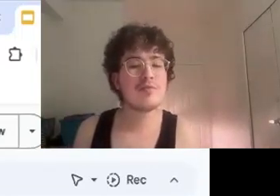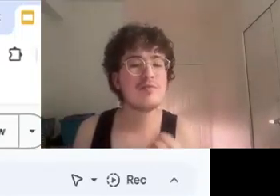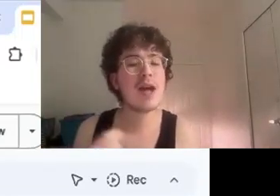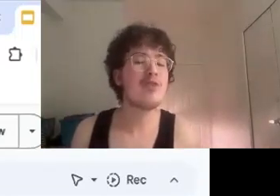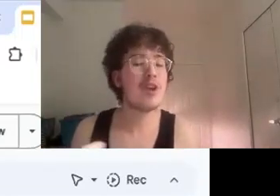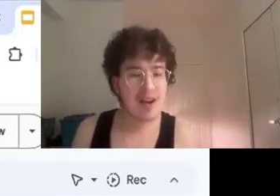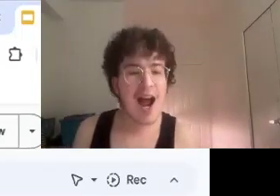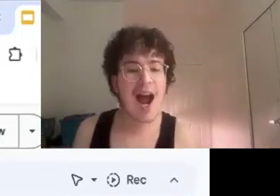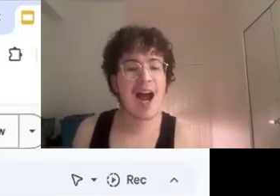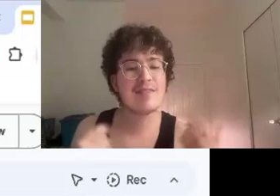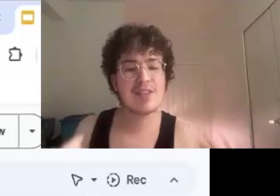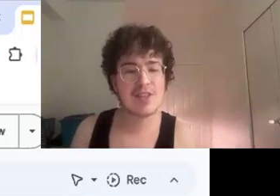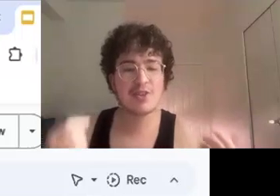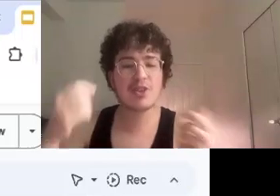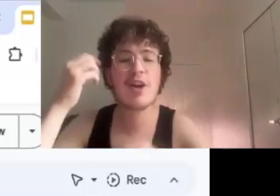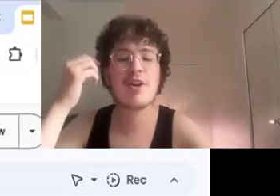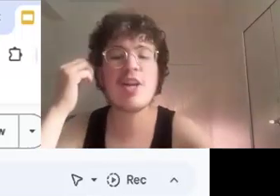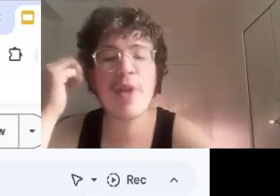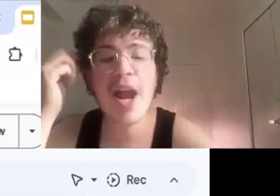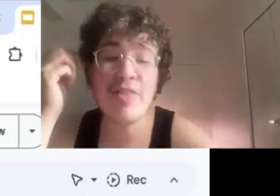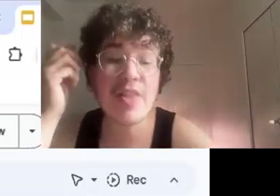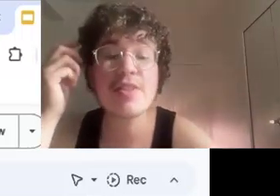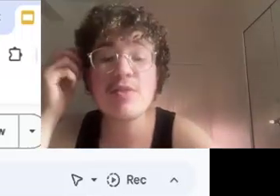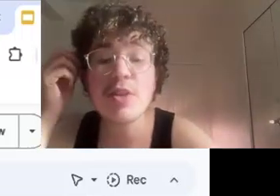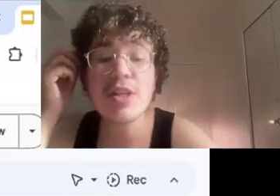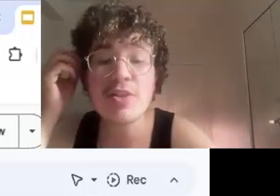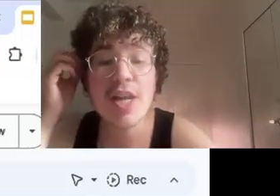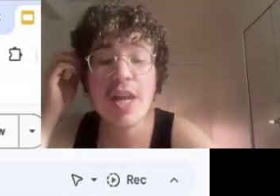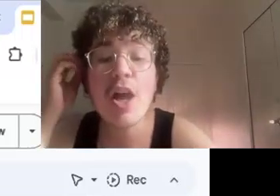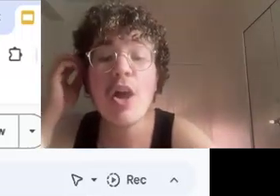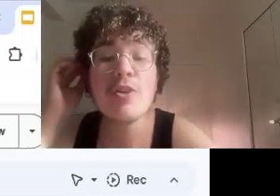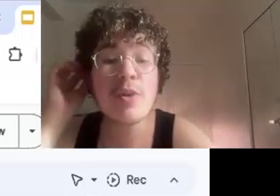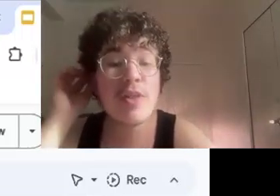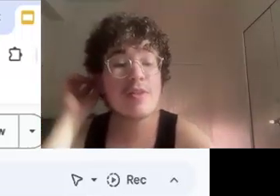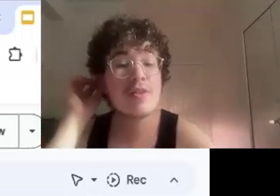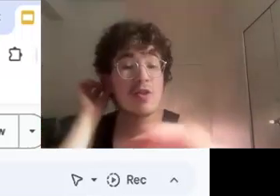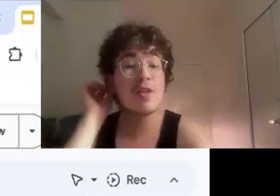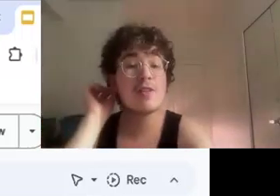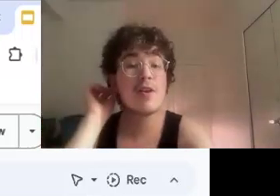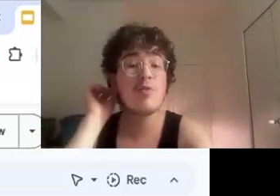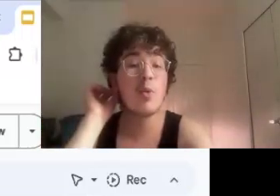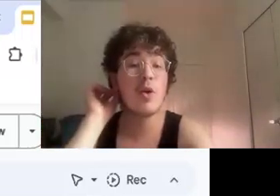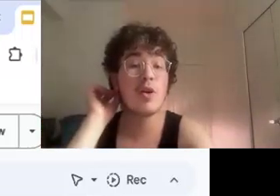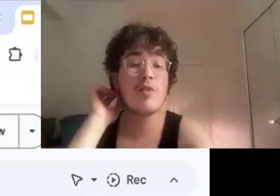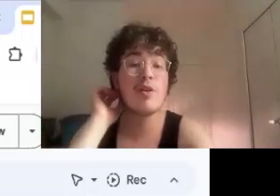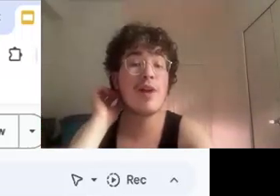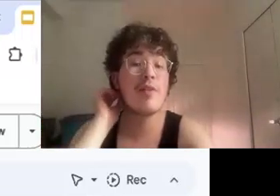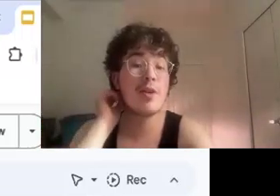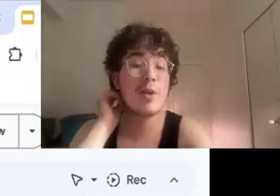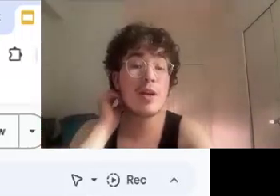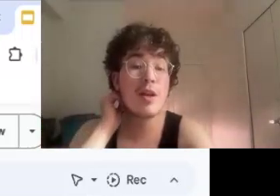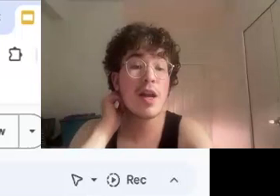could also be entered into this system from the criminal legal process if you